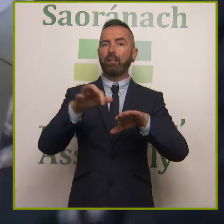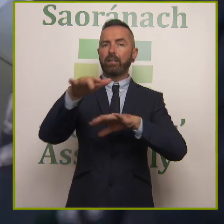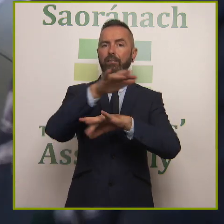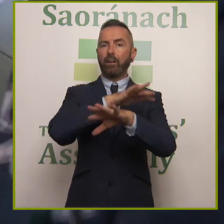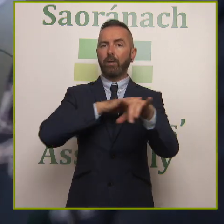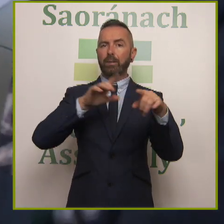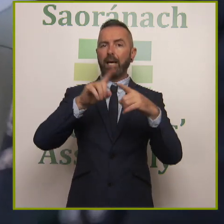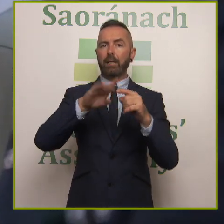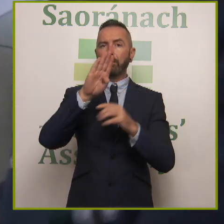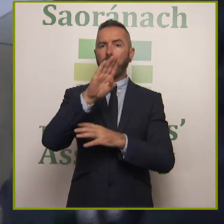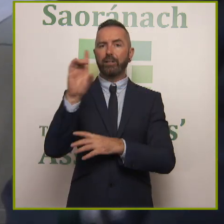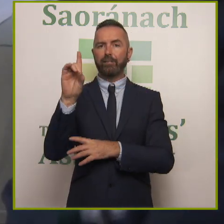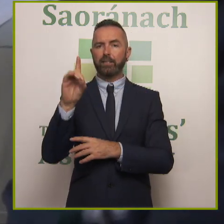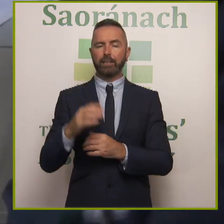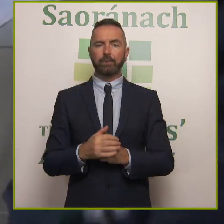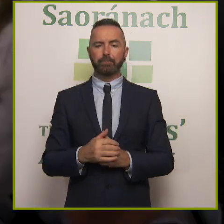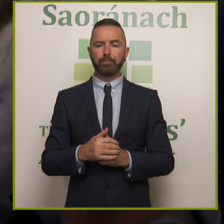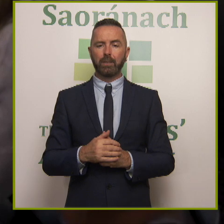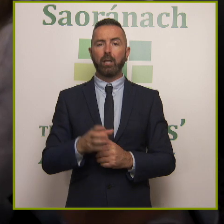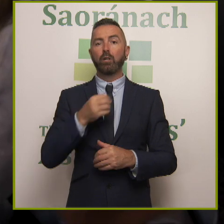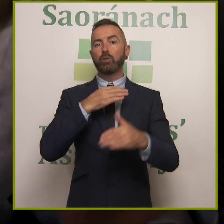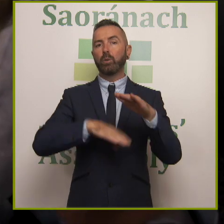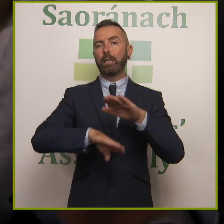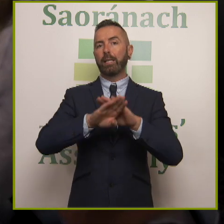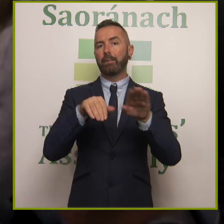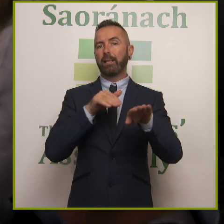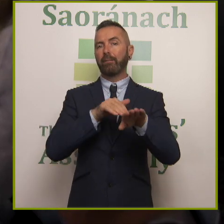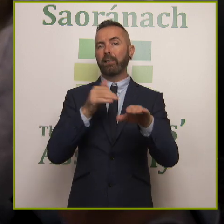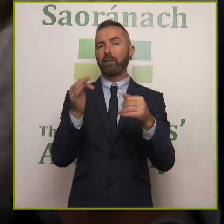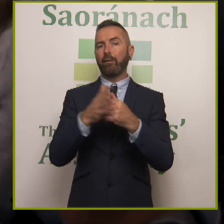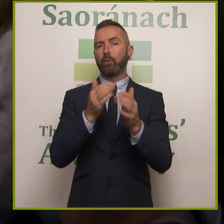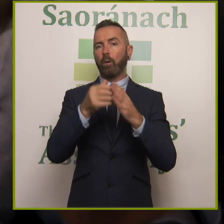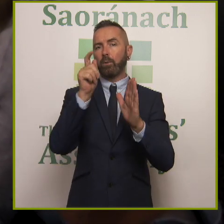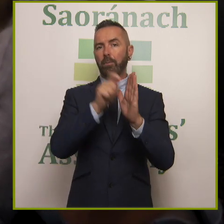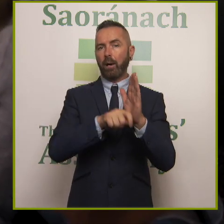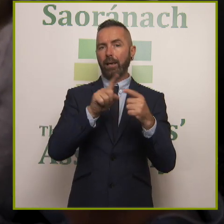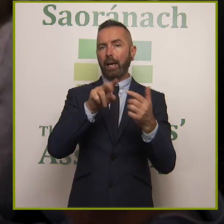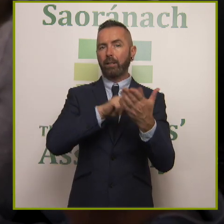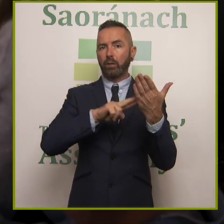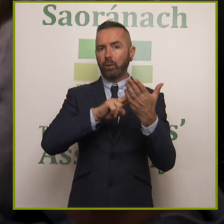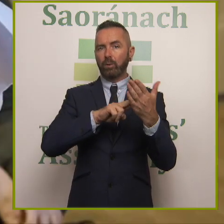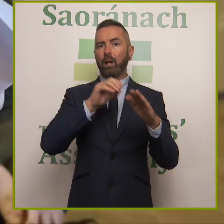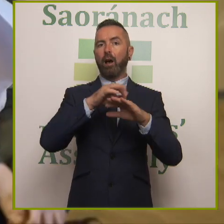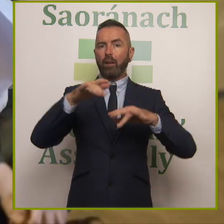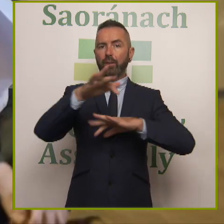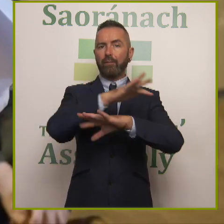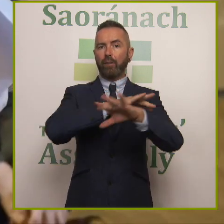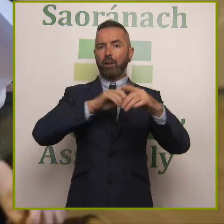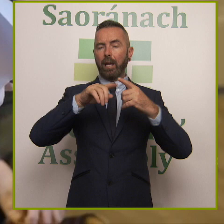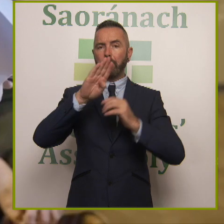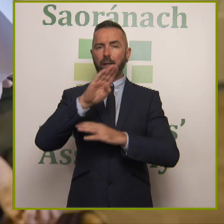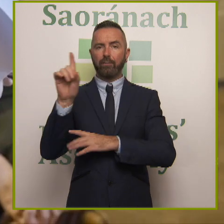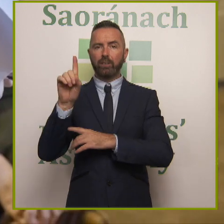and biodiversity. To limit the impact of things we buy and use on the environment and biodiversity, and